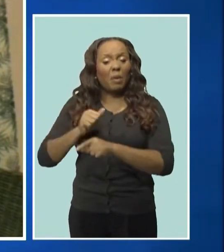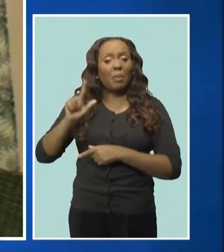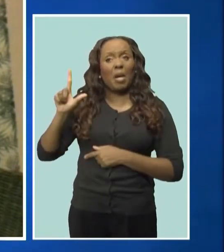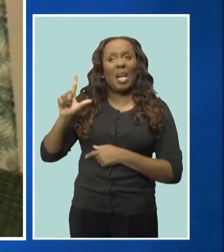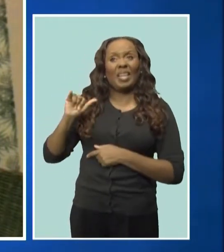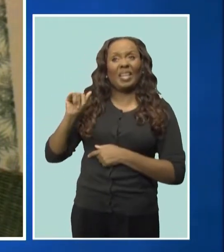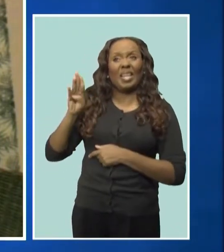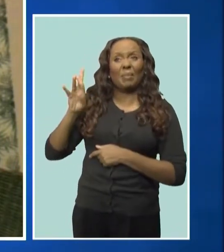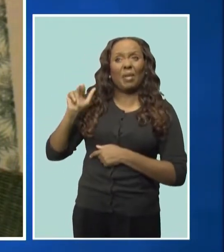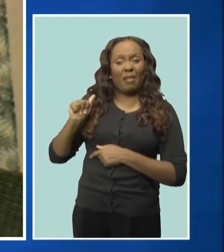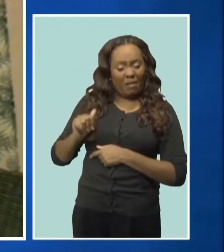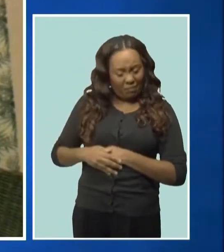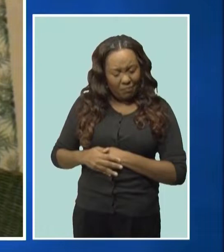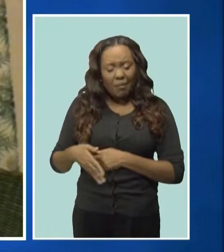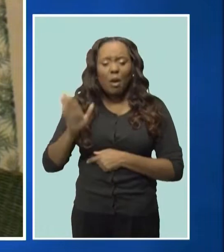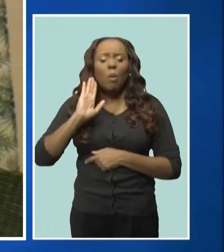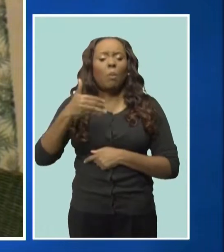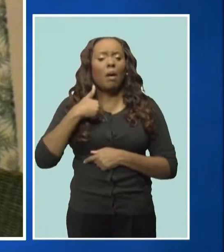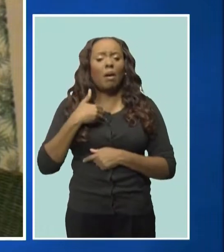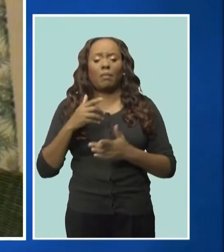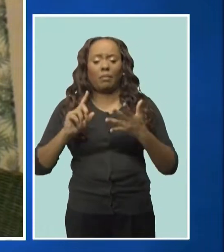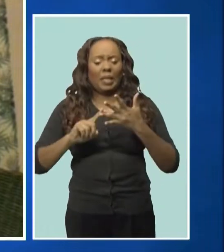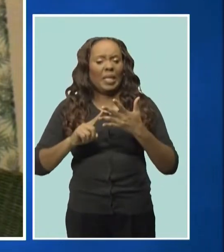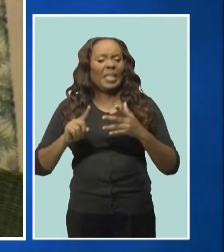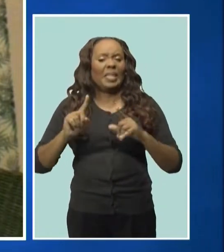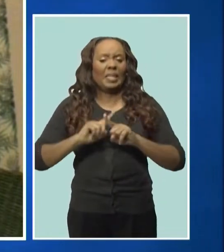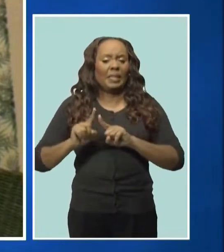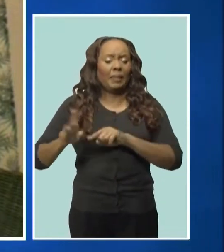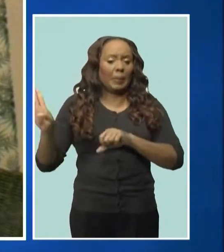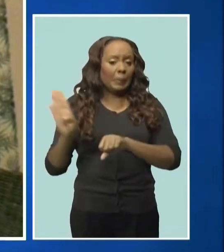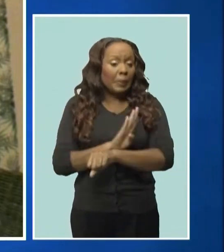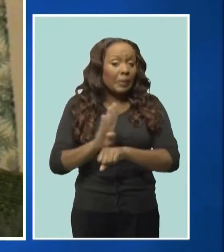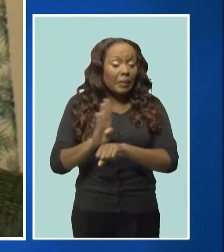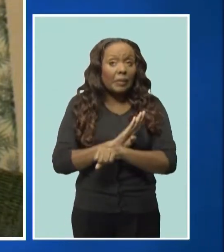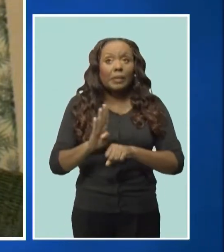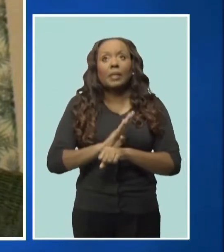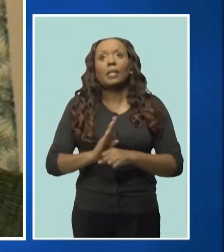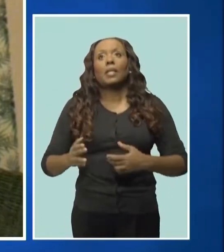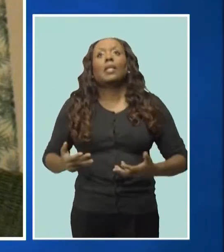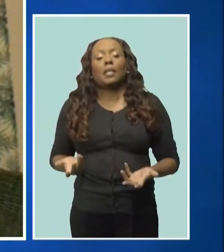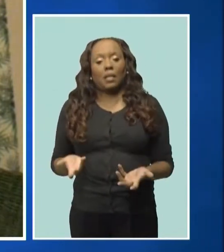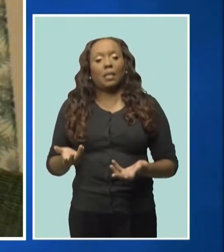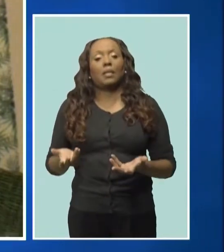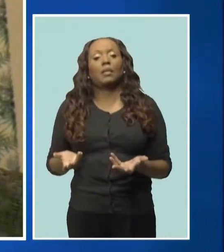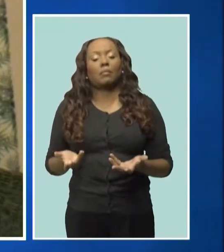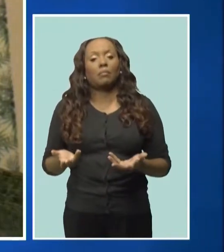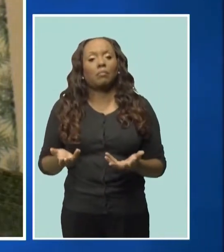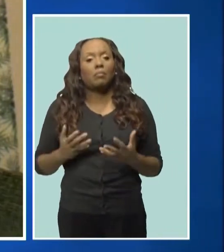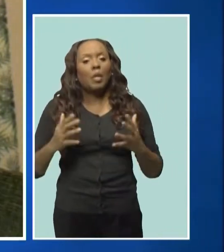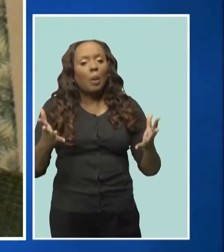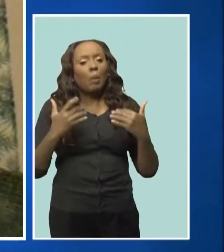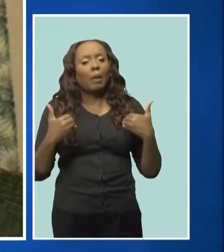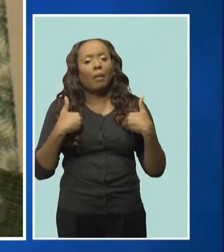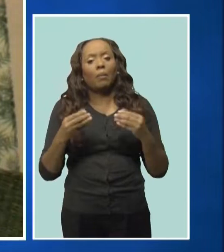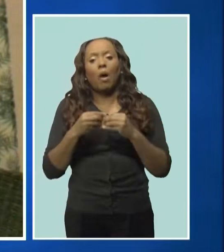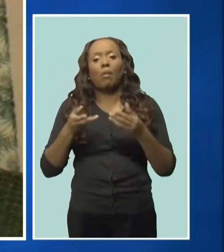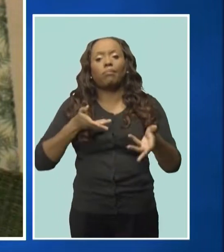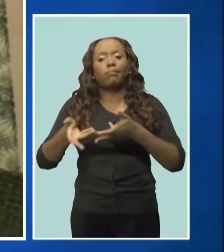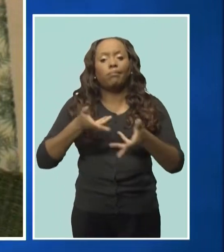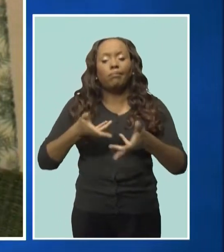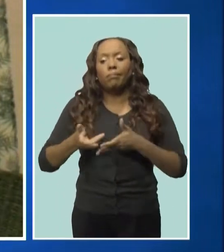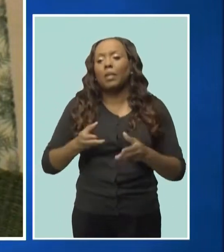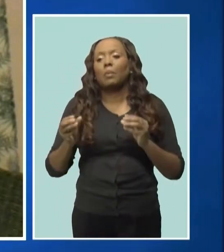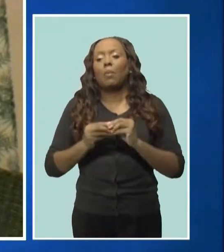well, so that again, we can seek to capitalize on those ties that we have with Liberia and to make sure that we